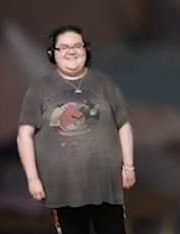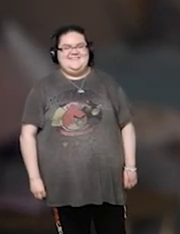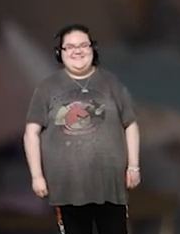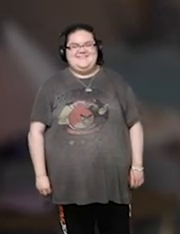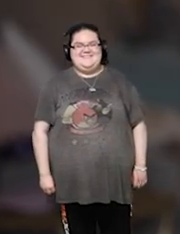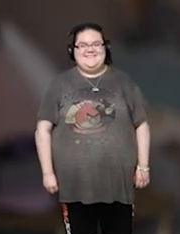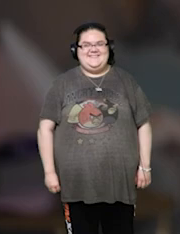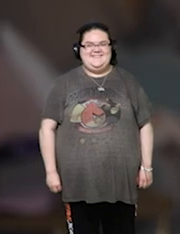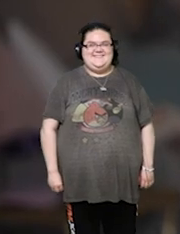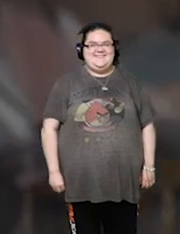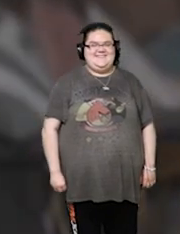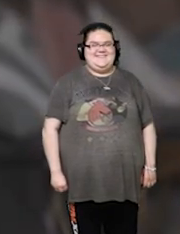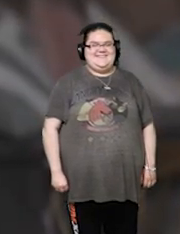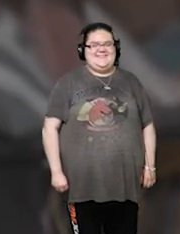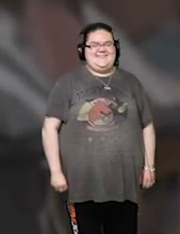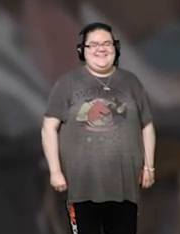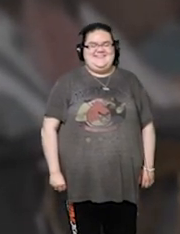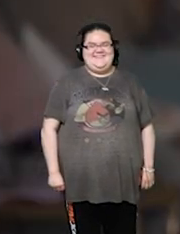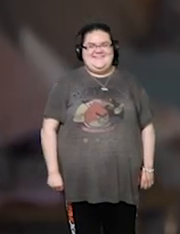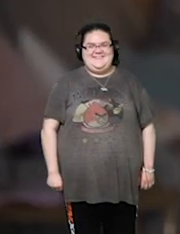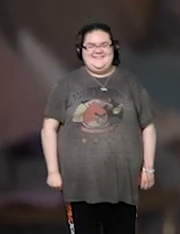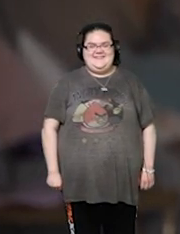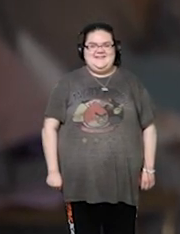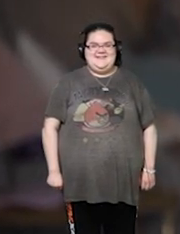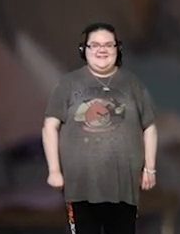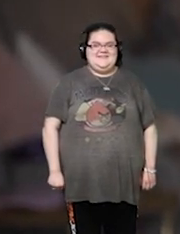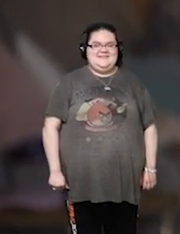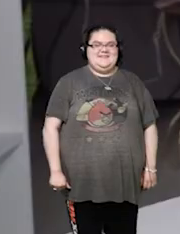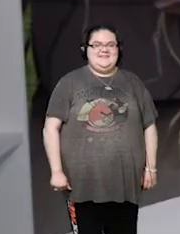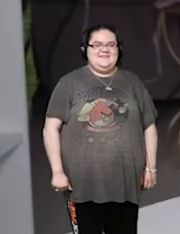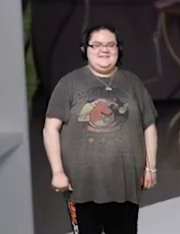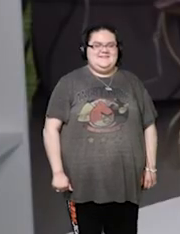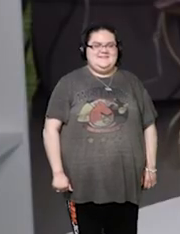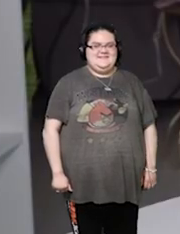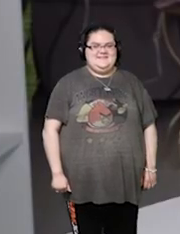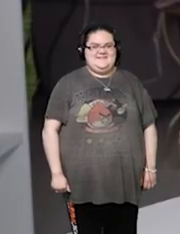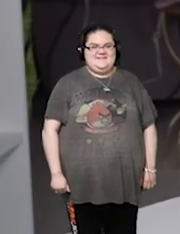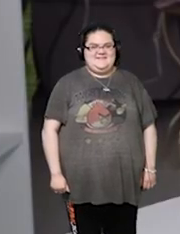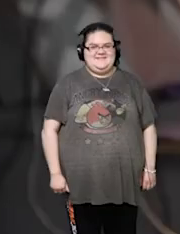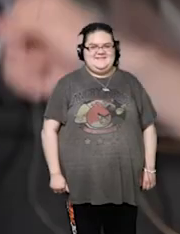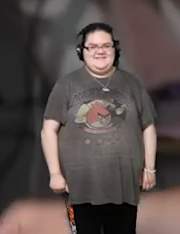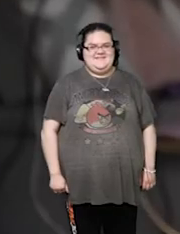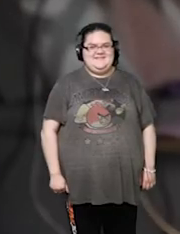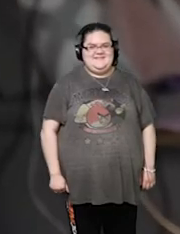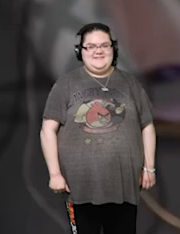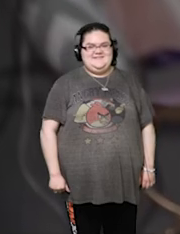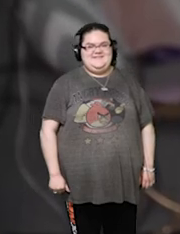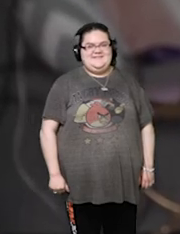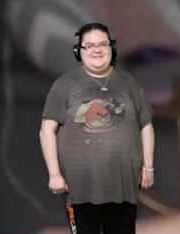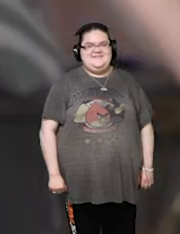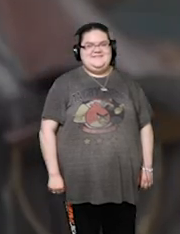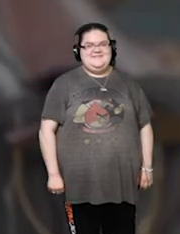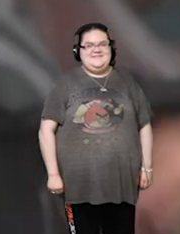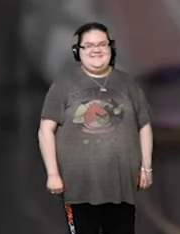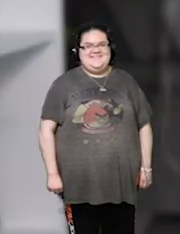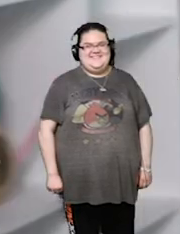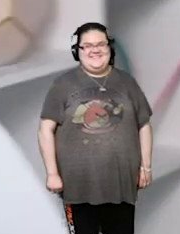loves it. My skin's eating good now. Lancôme, expensive. Dunno. Nah,